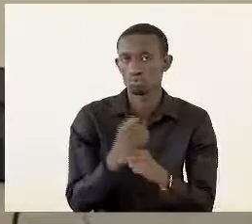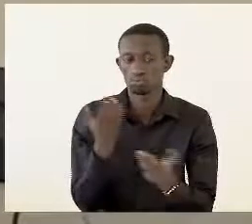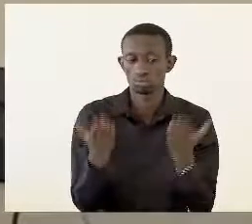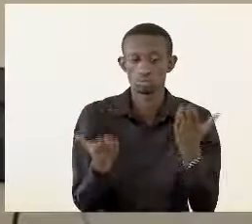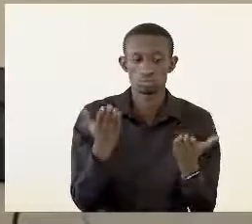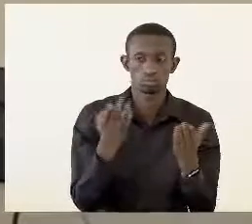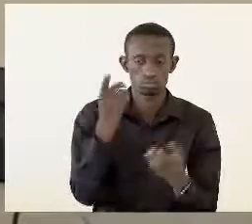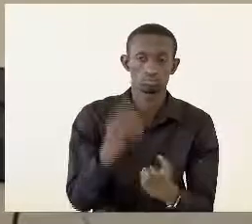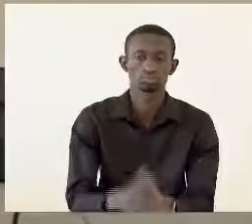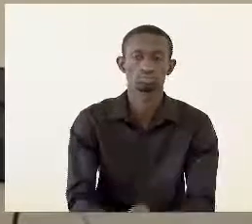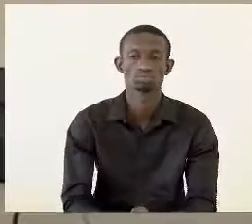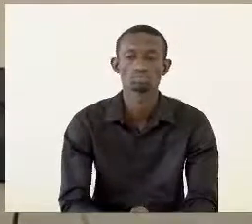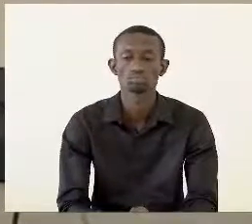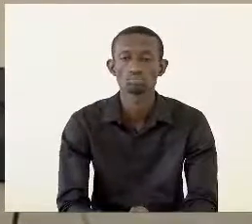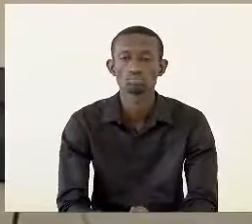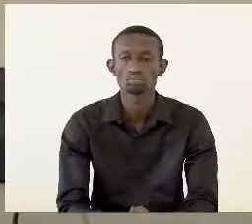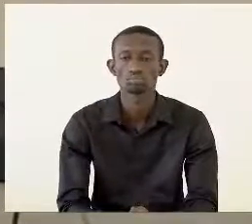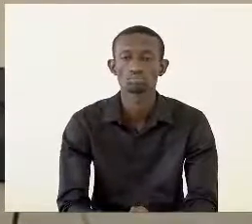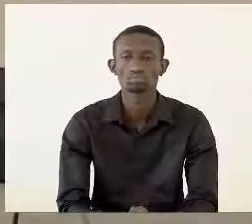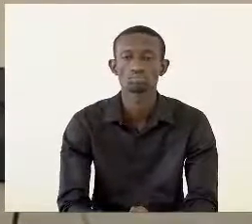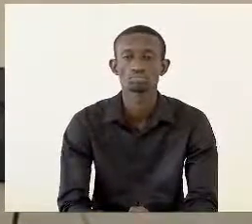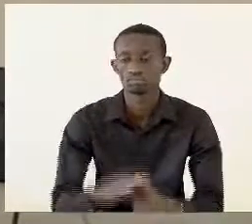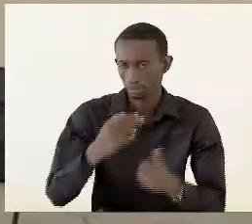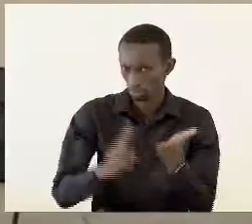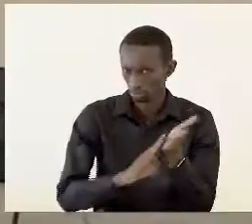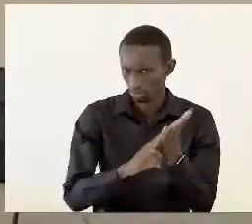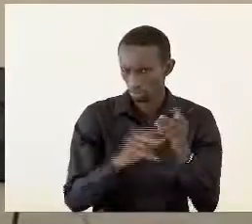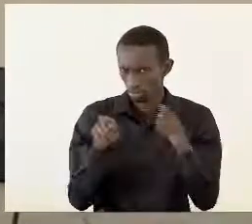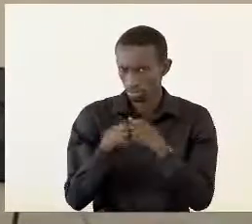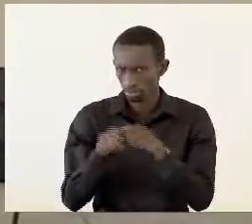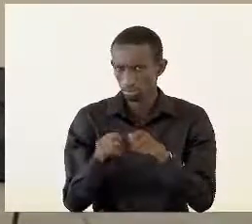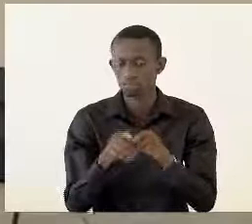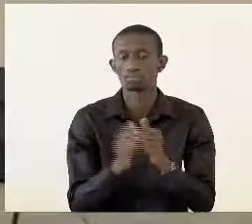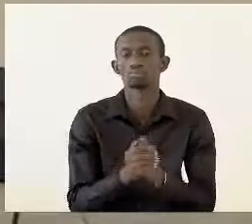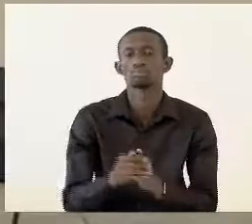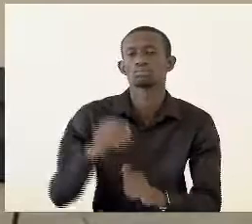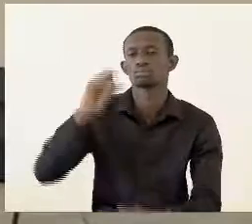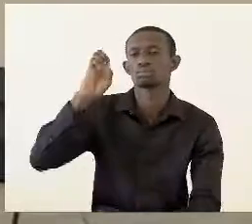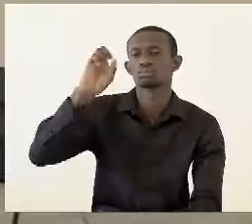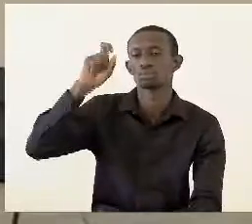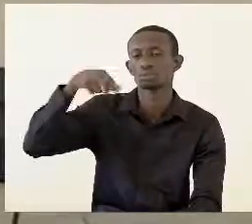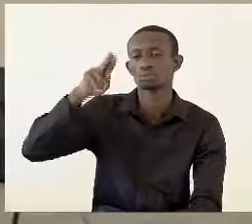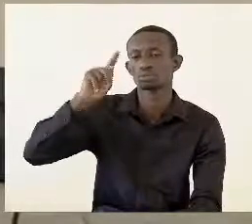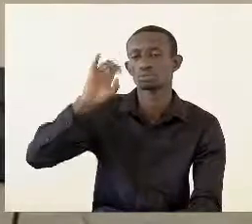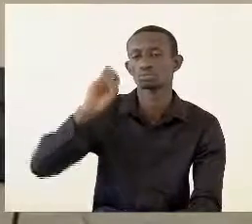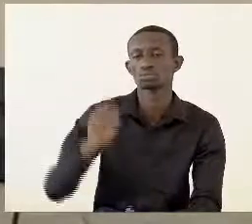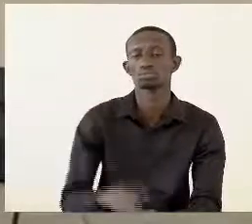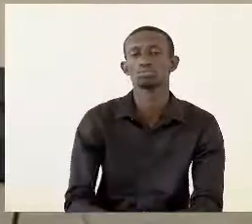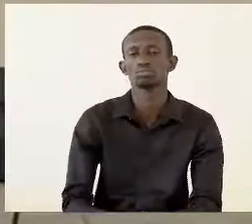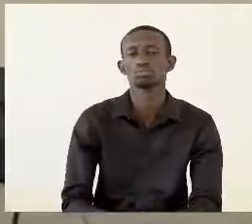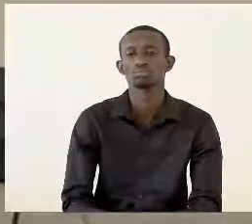equation. And then we will use the same equation or the product we will get